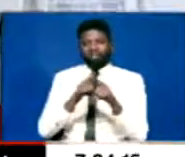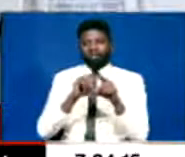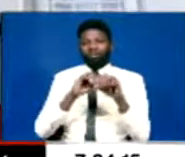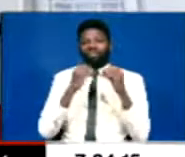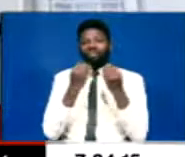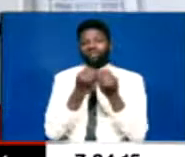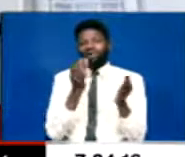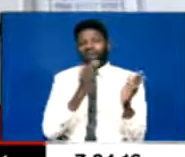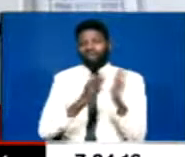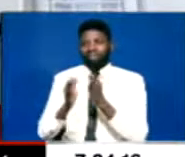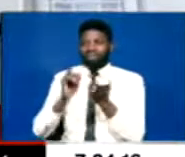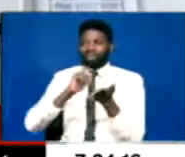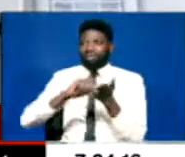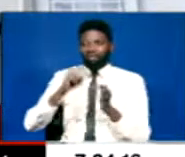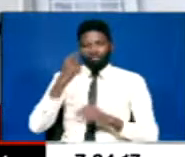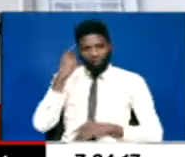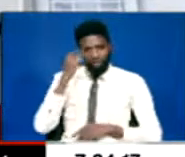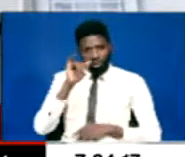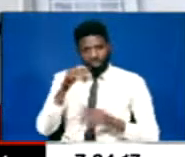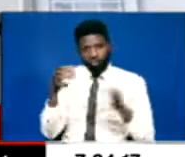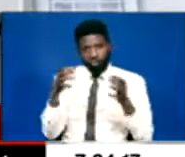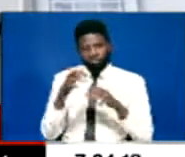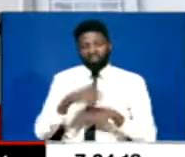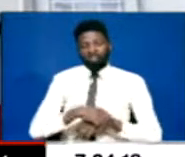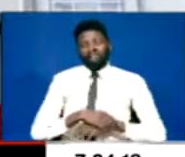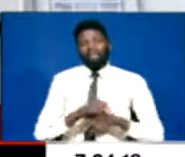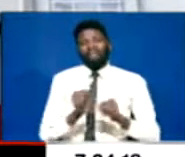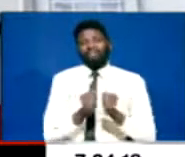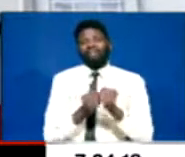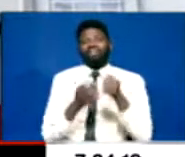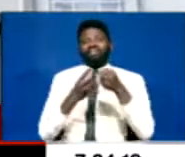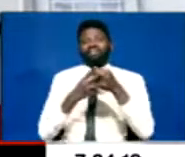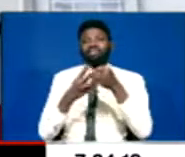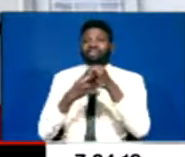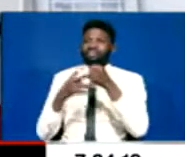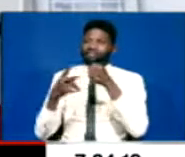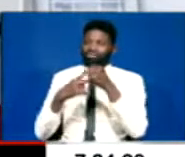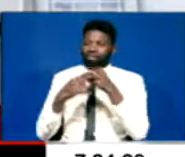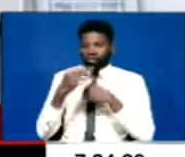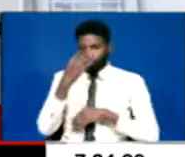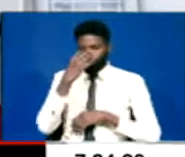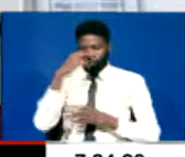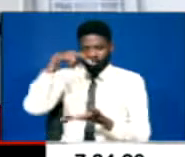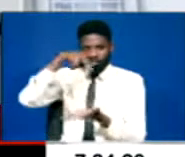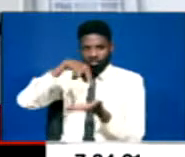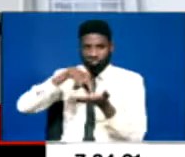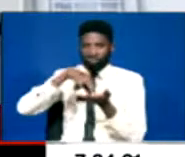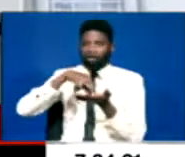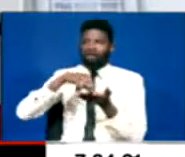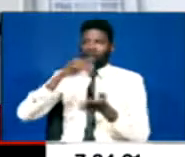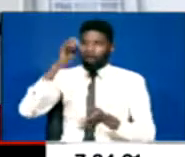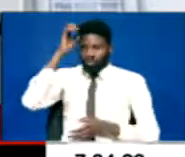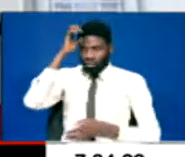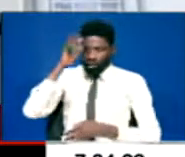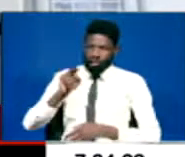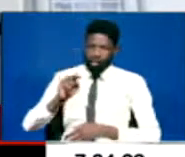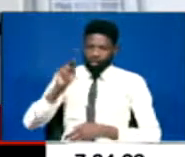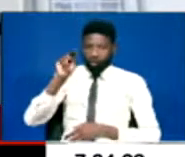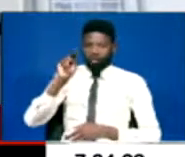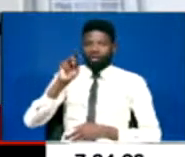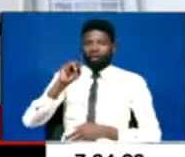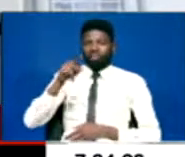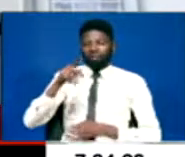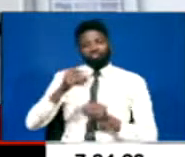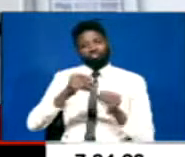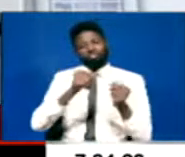group. In 1997, Ruto vied for the Eldoret North parliamentary seat and won against Ruben Tesire,